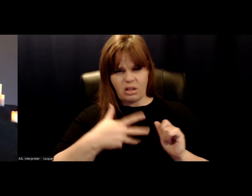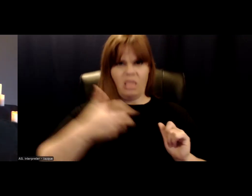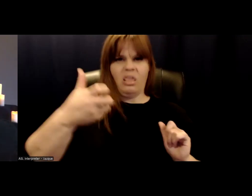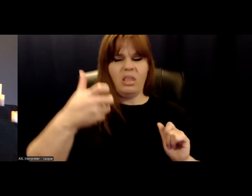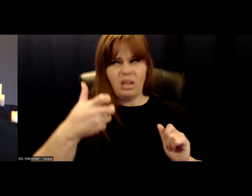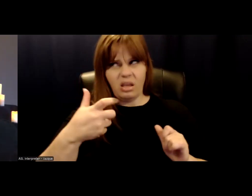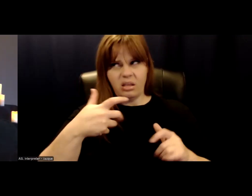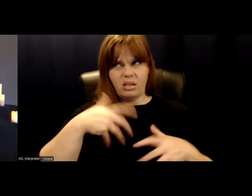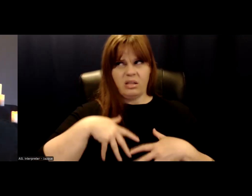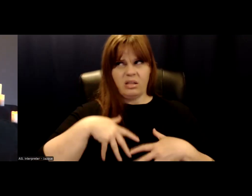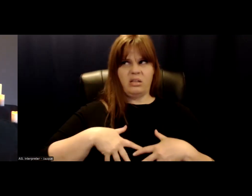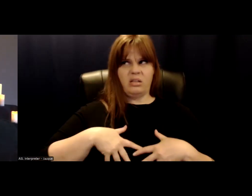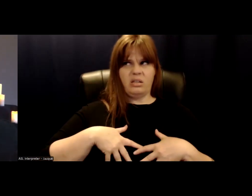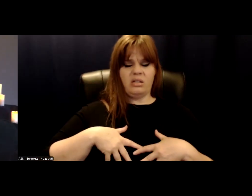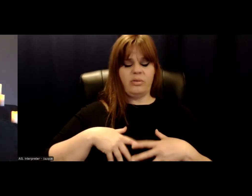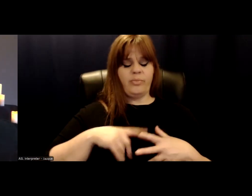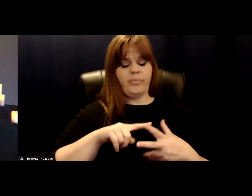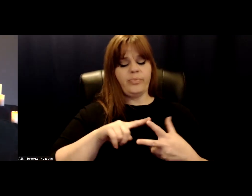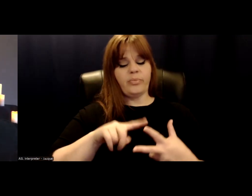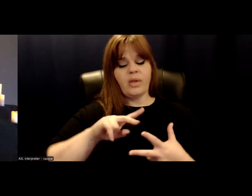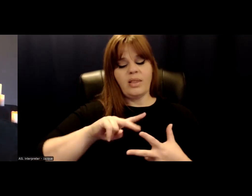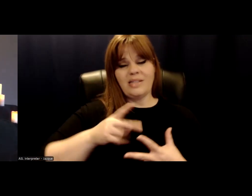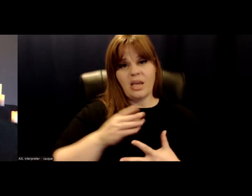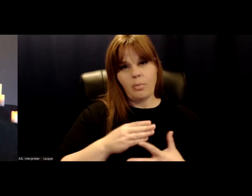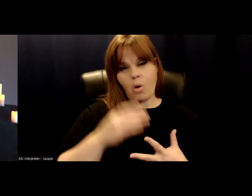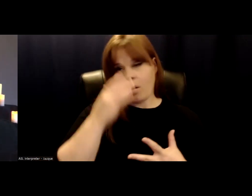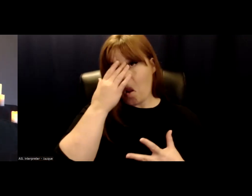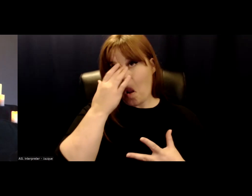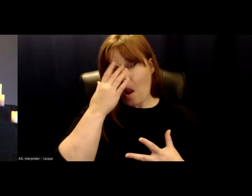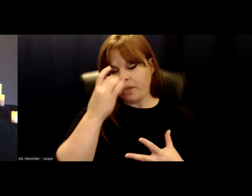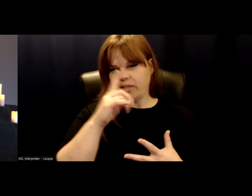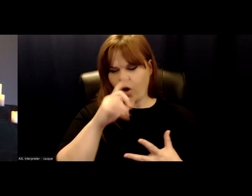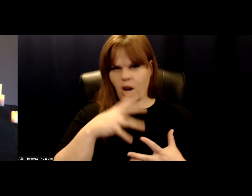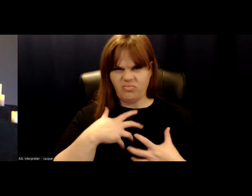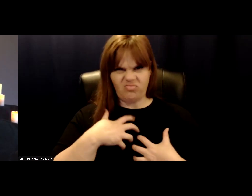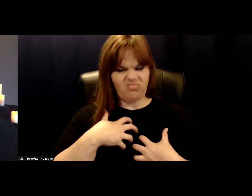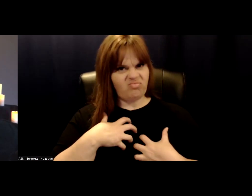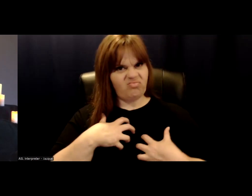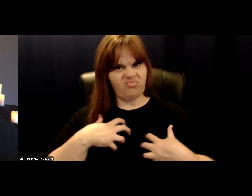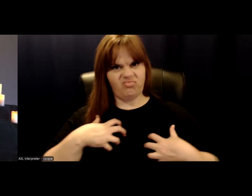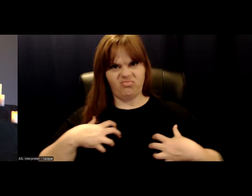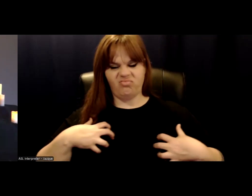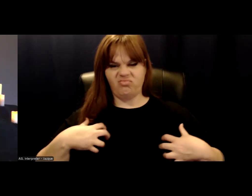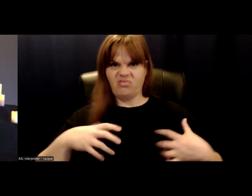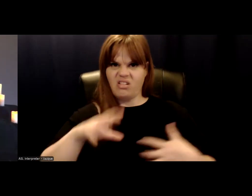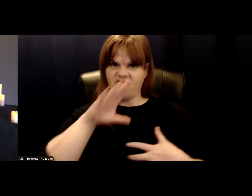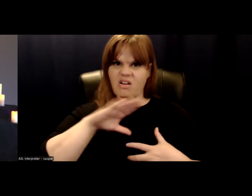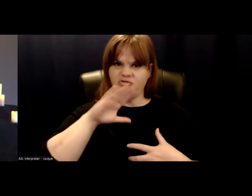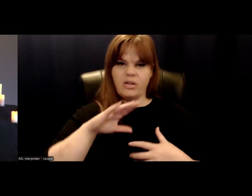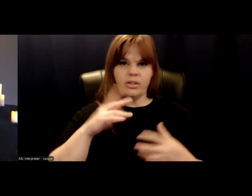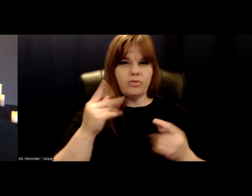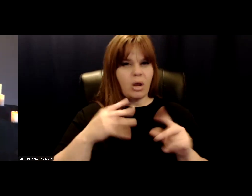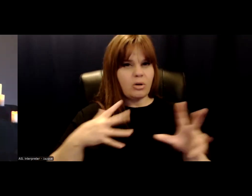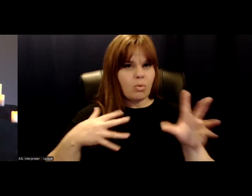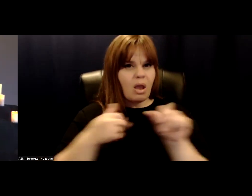second part is a frenetic, perhaps even angry frustration of trying to catch up to a